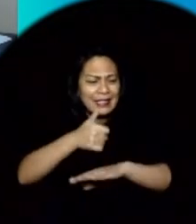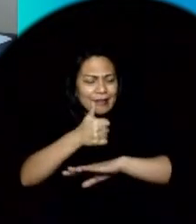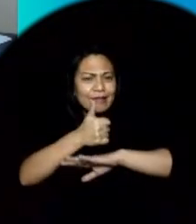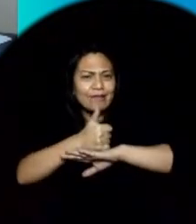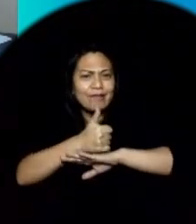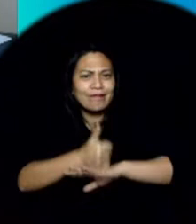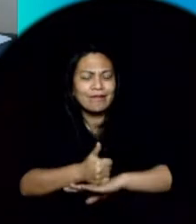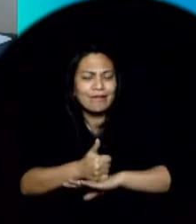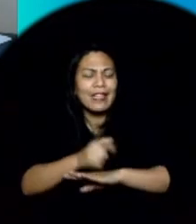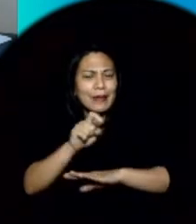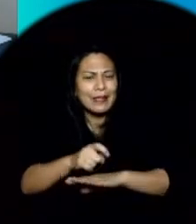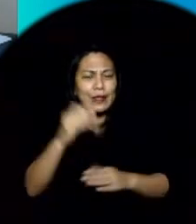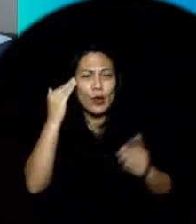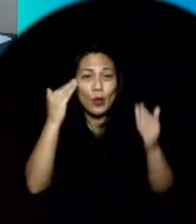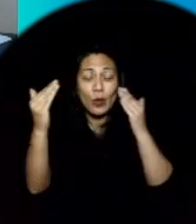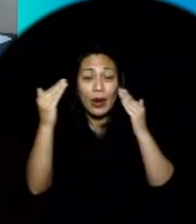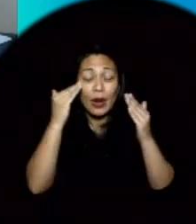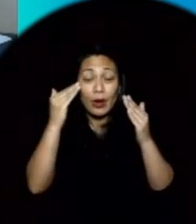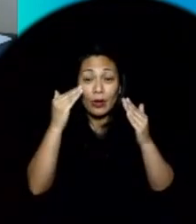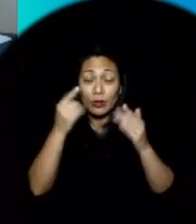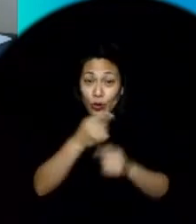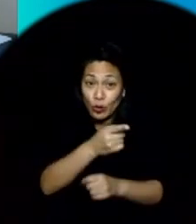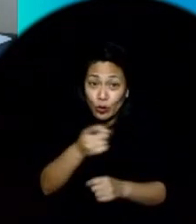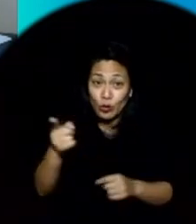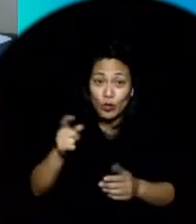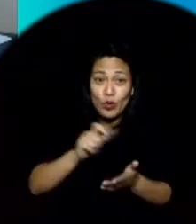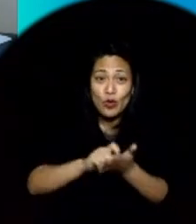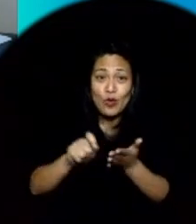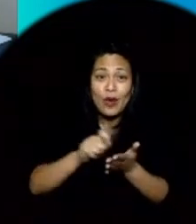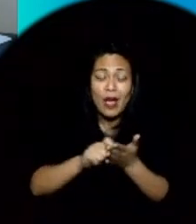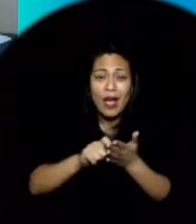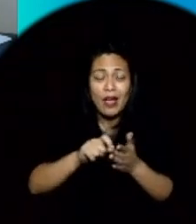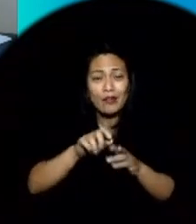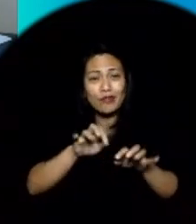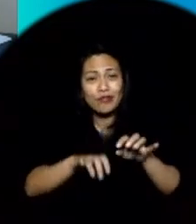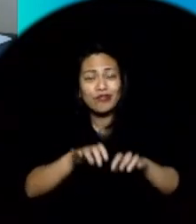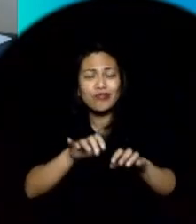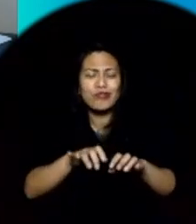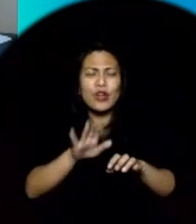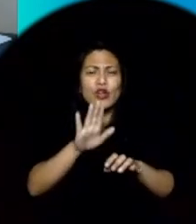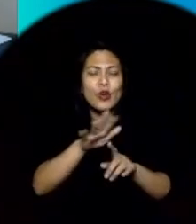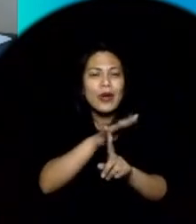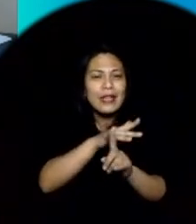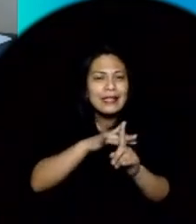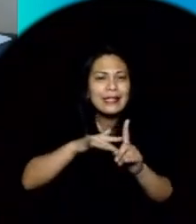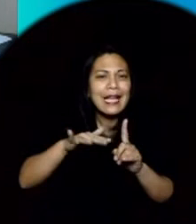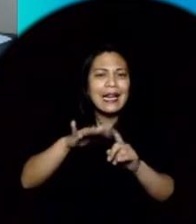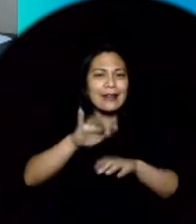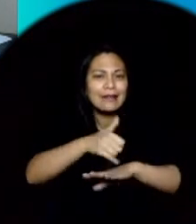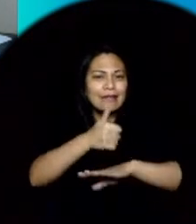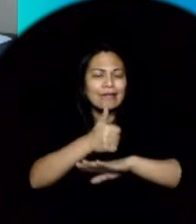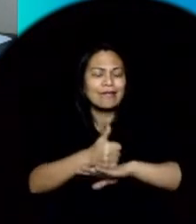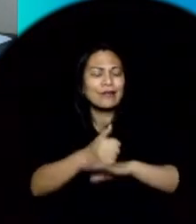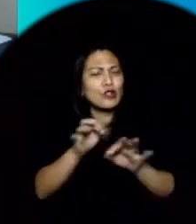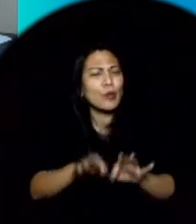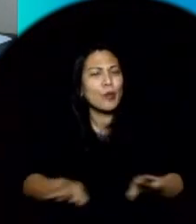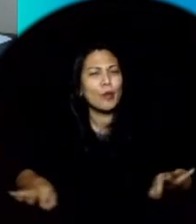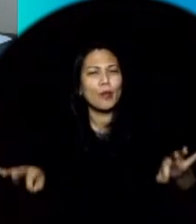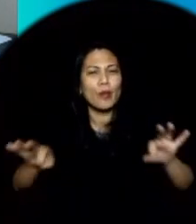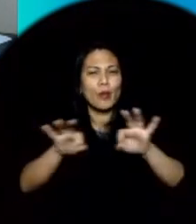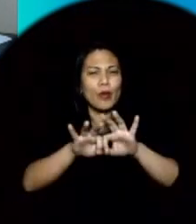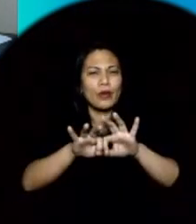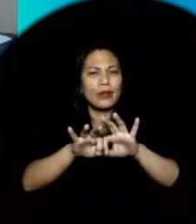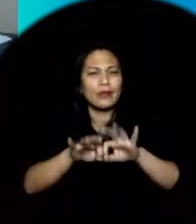setting. So when you write, always make sure your setting is an important